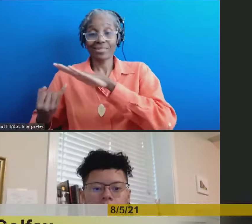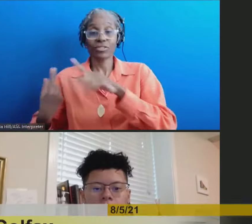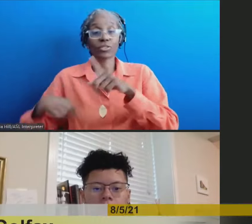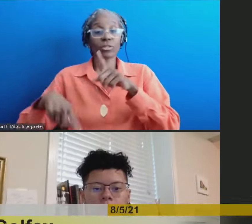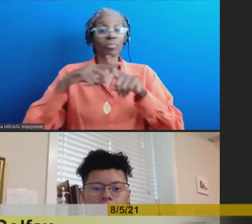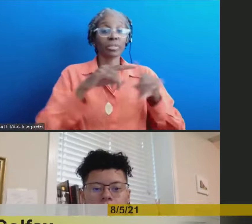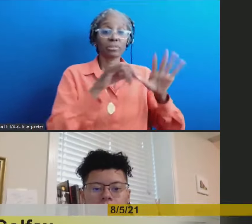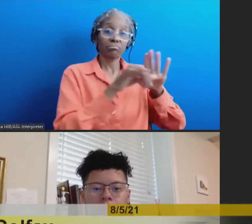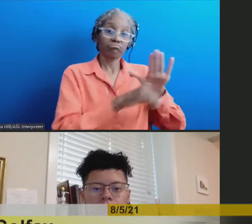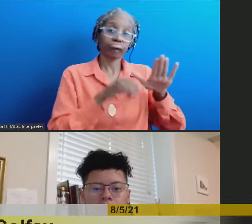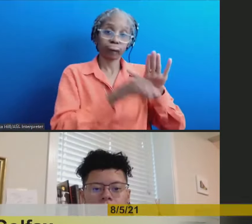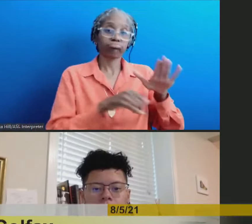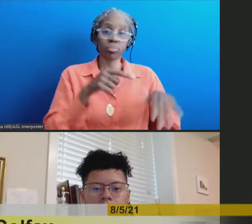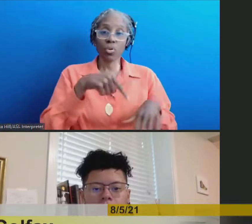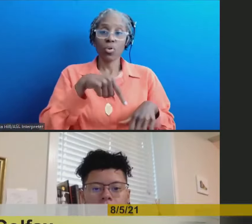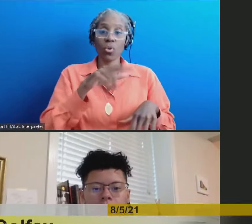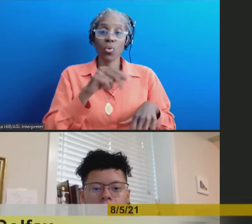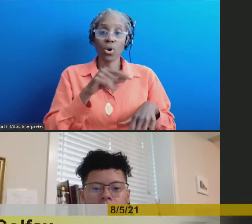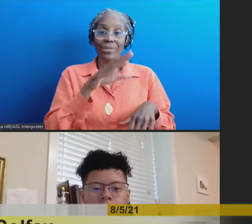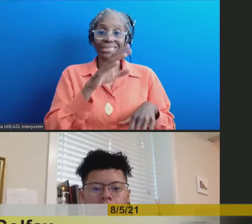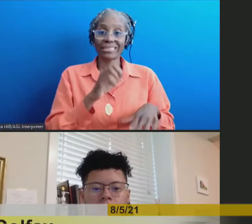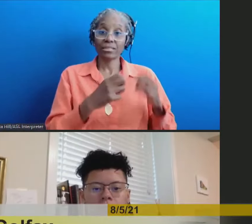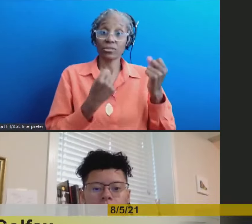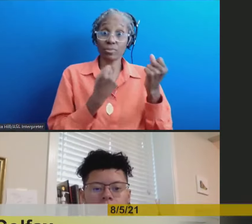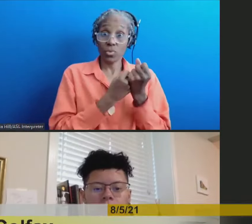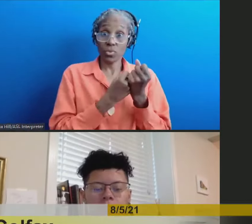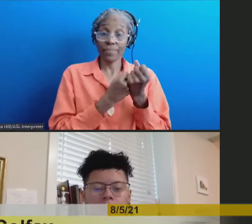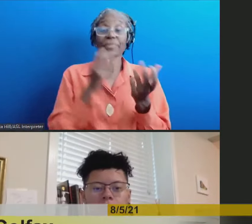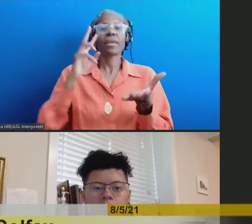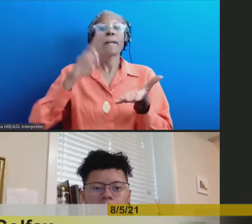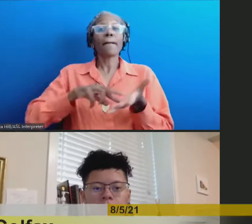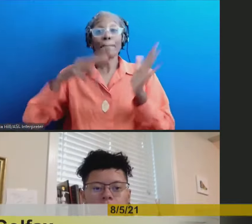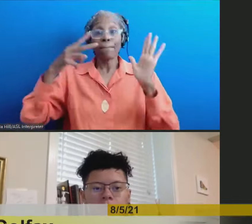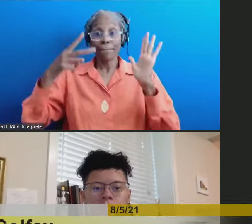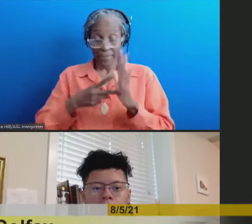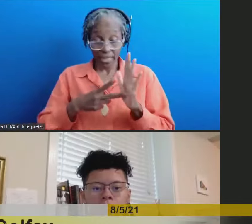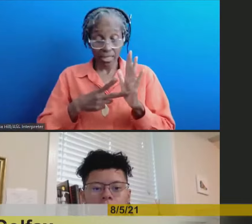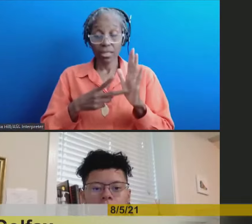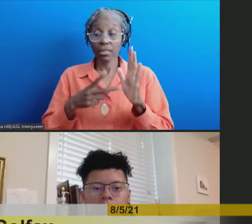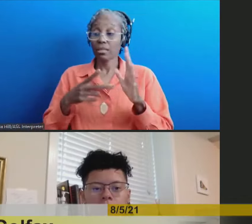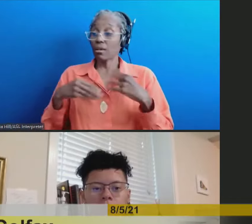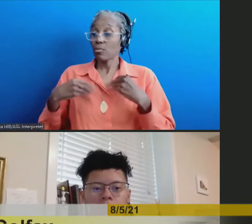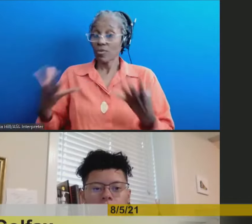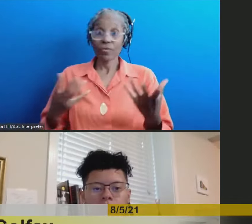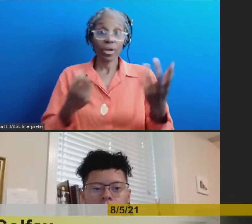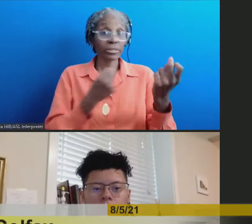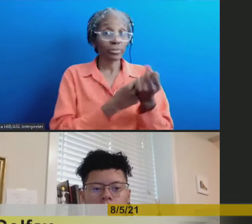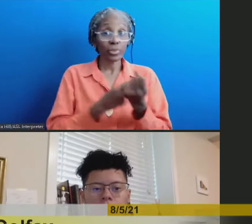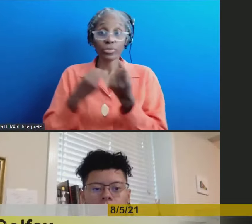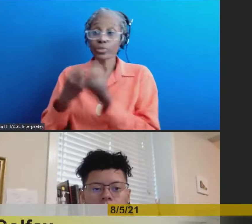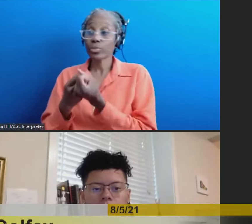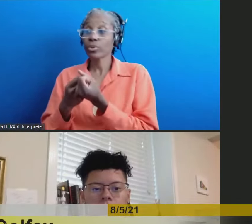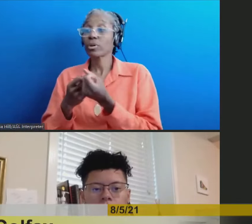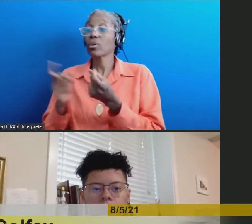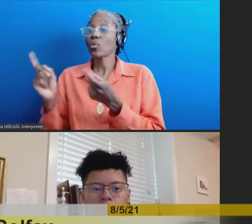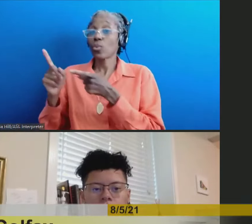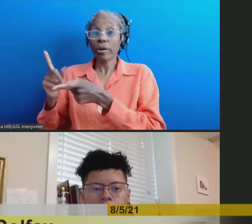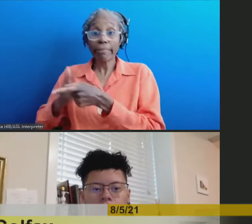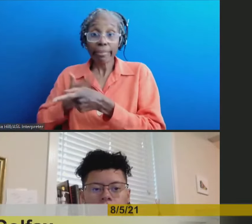support for people. In some cases, this would mean support at the place where the person is